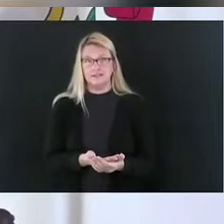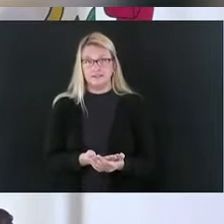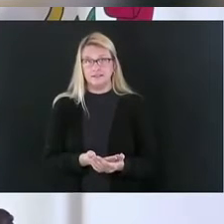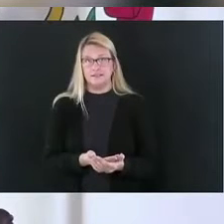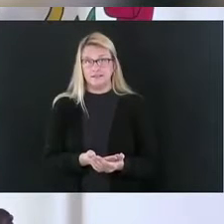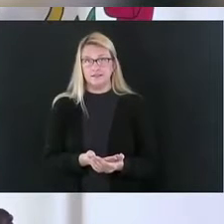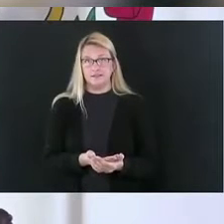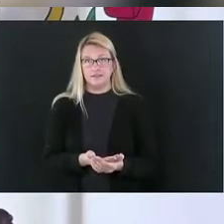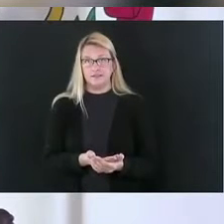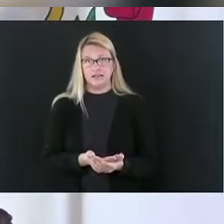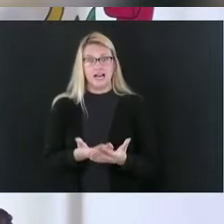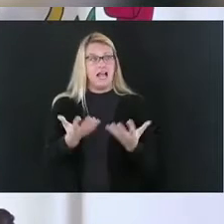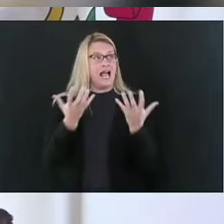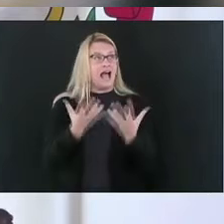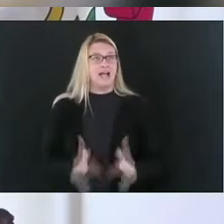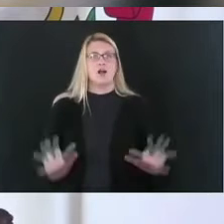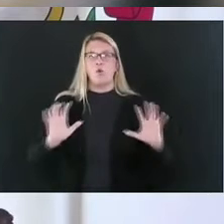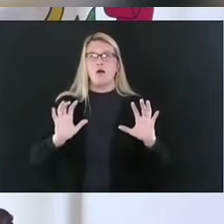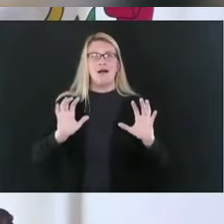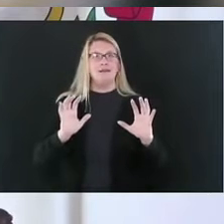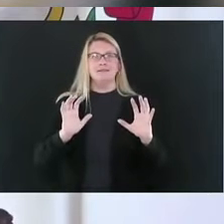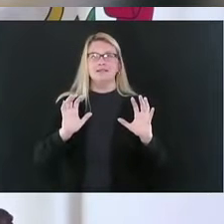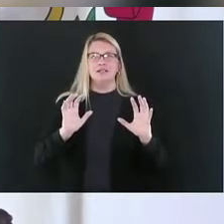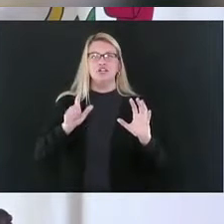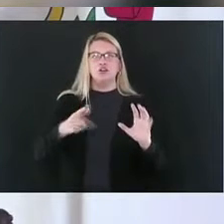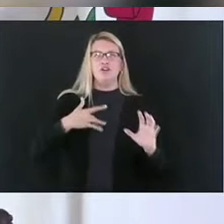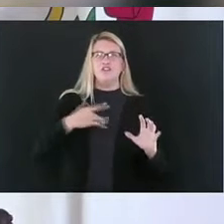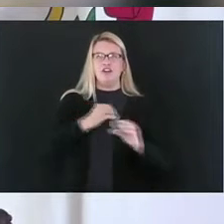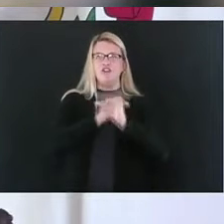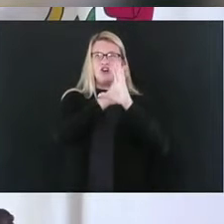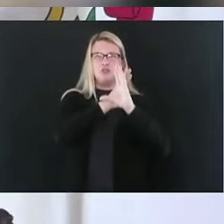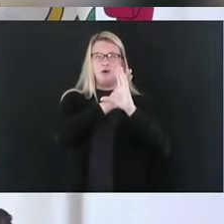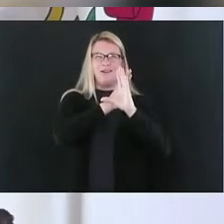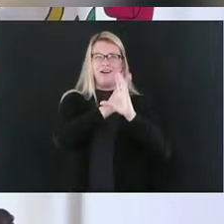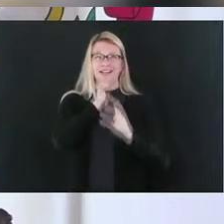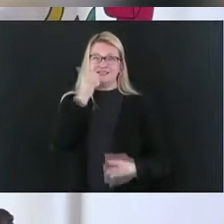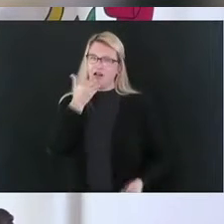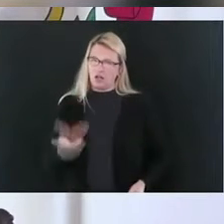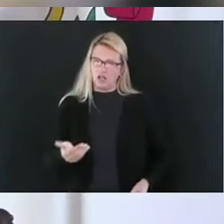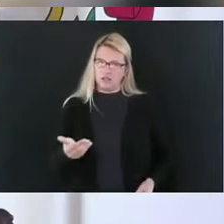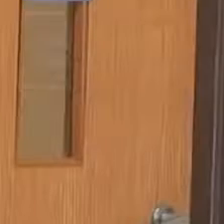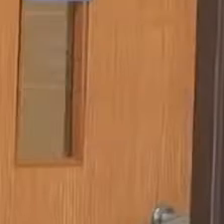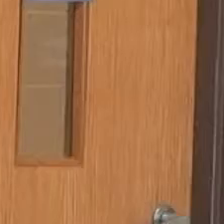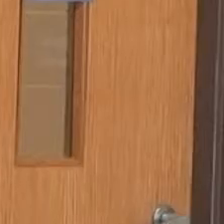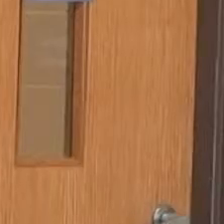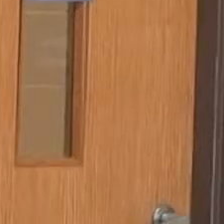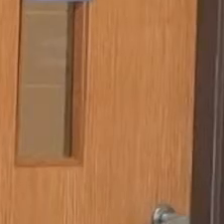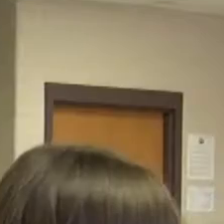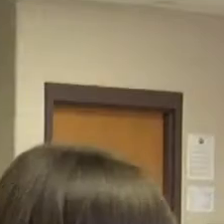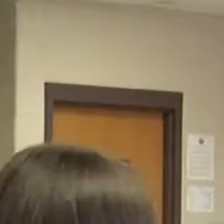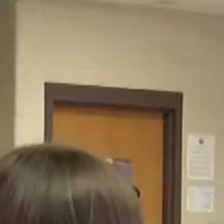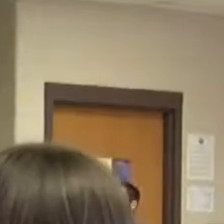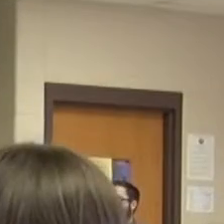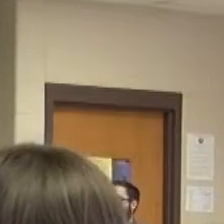problems. I don't want to say the virtual learning is a wipeout, but I would tell you that the virtual learning is a challenge. For